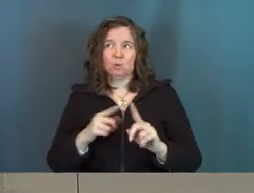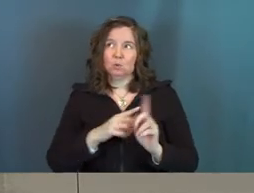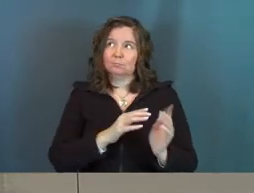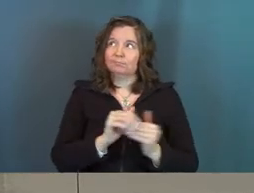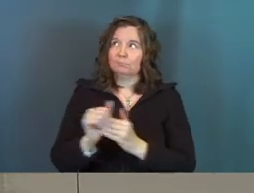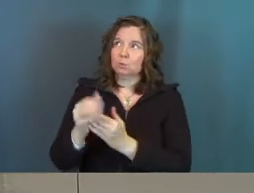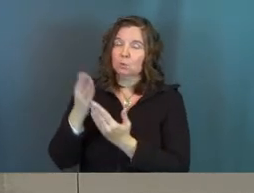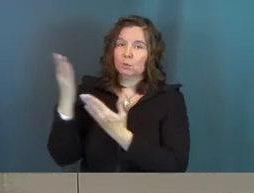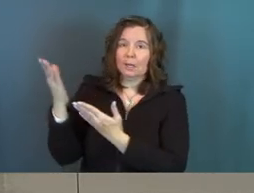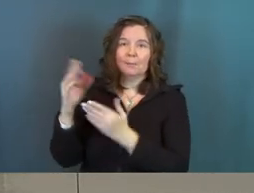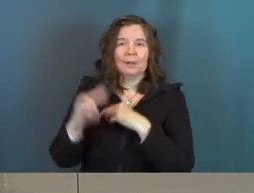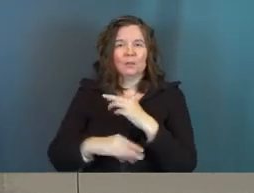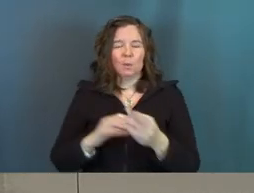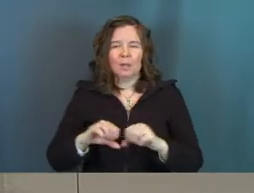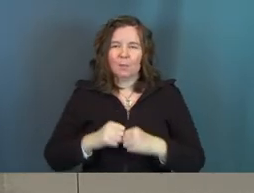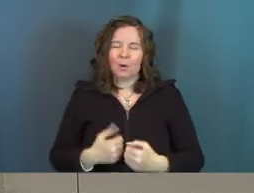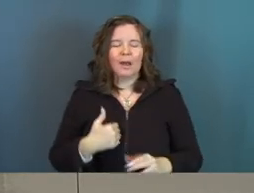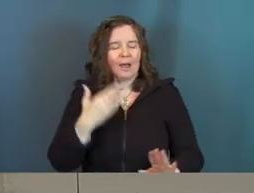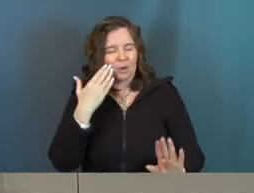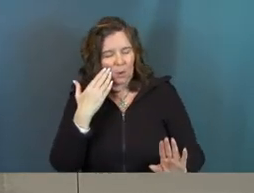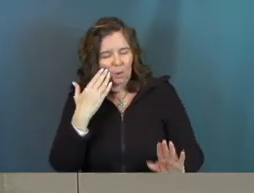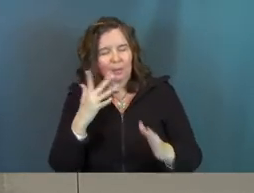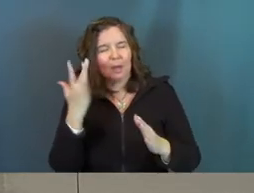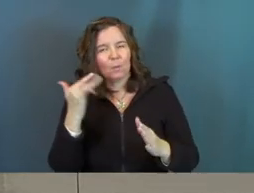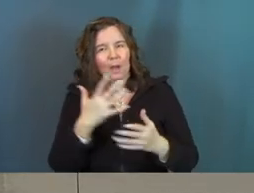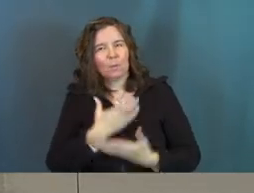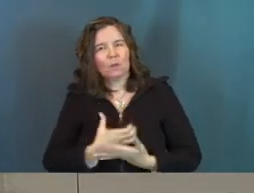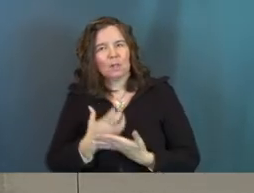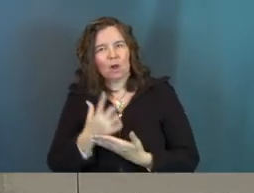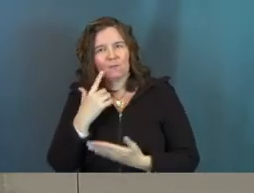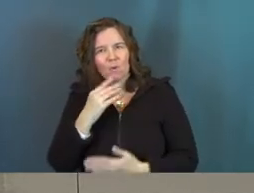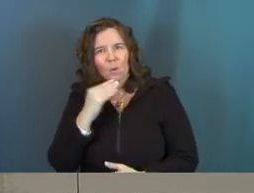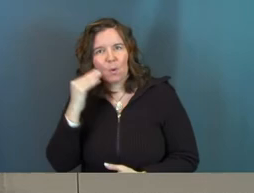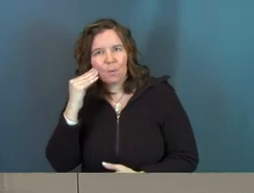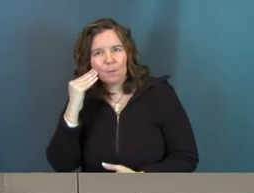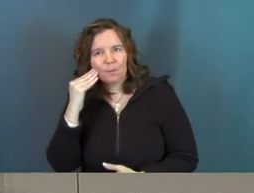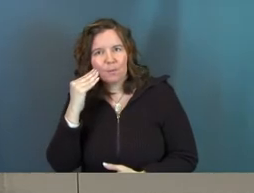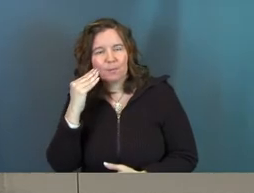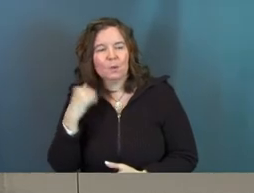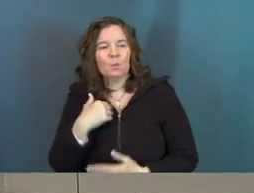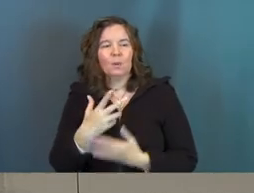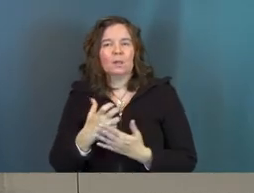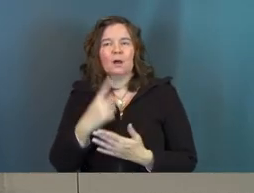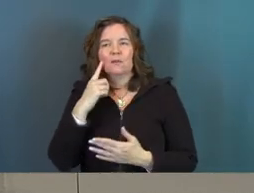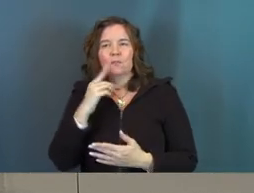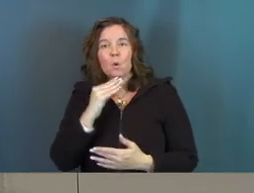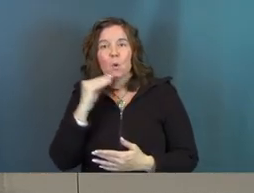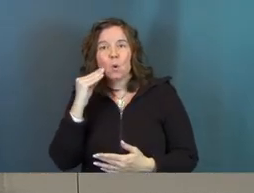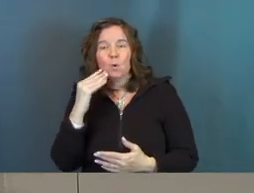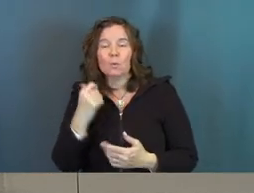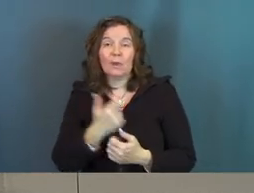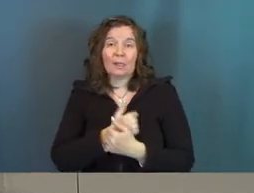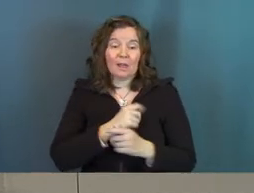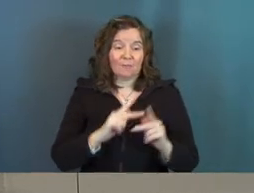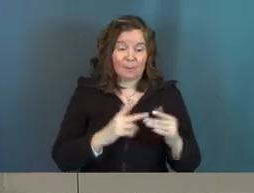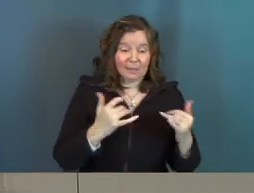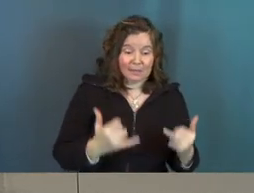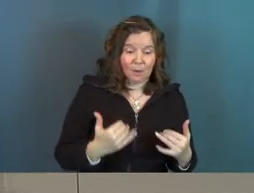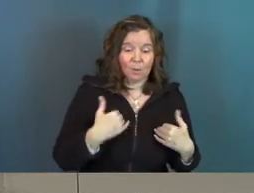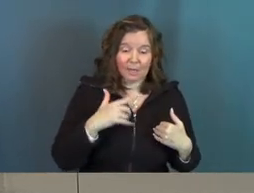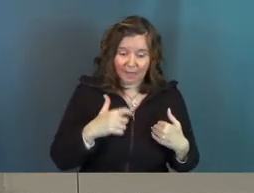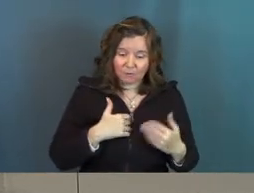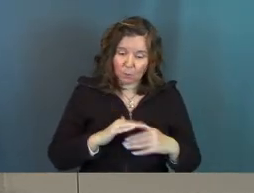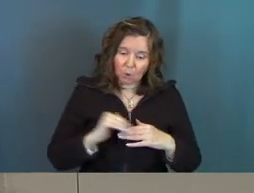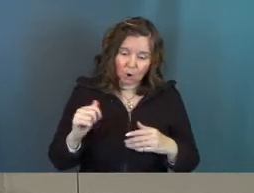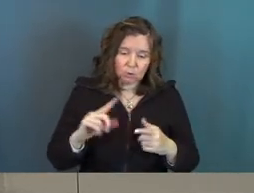him. And you're like, okay, but this world is broken. I know. That's why we long for home. We long for home. We love people now. We've got